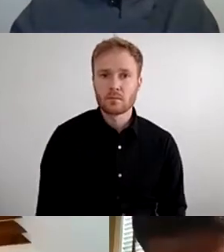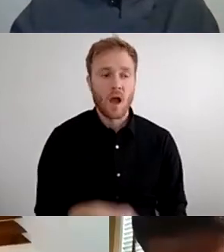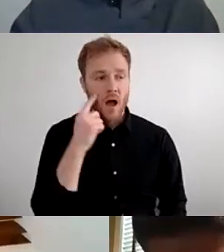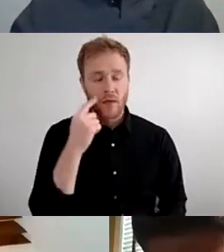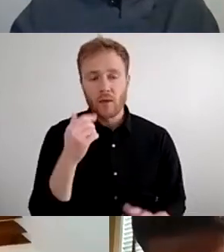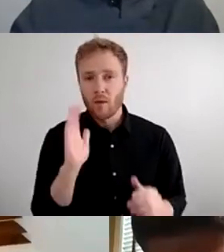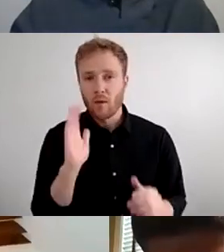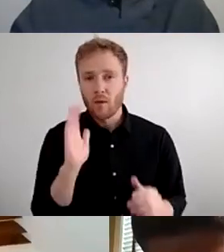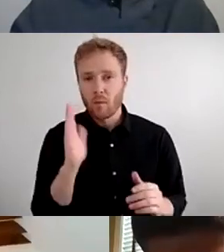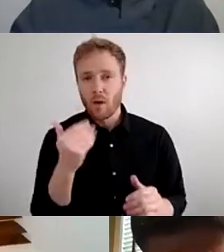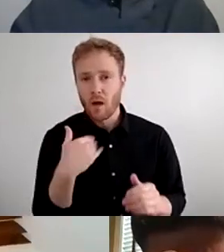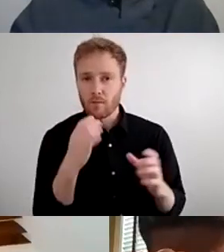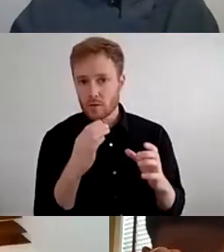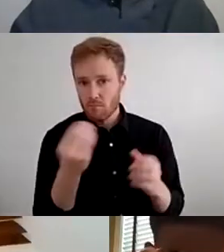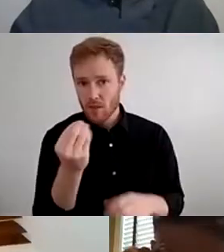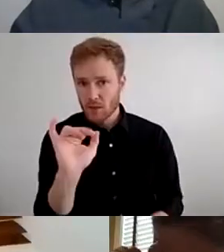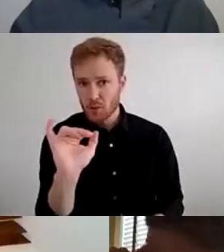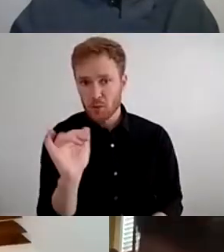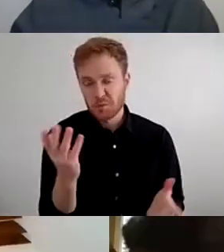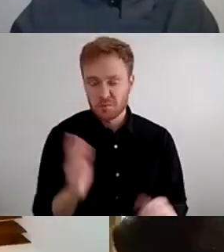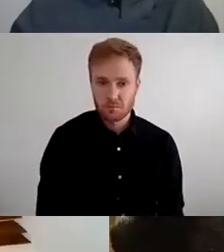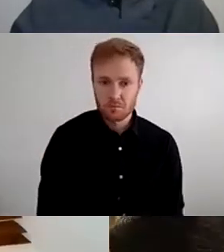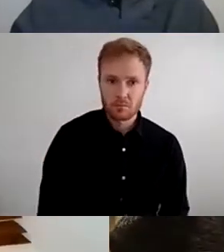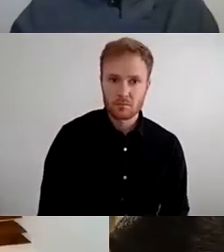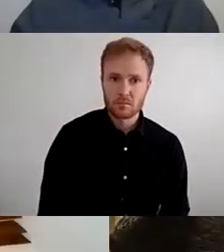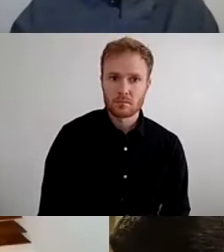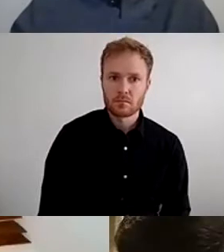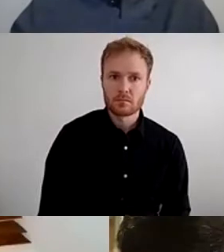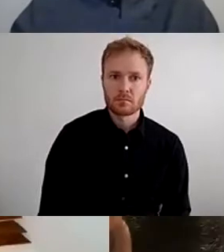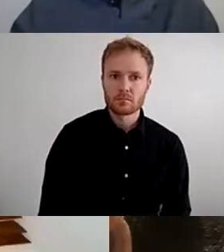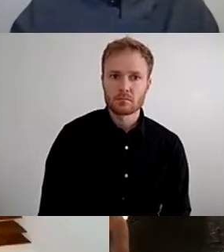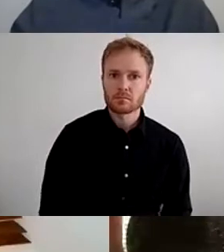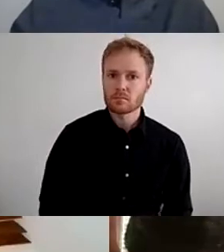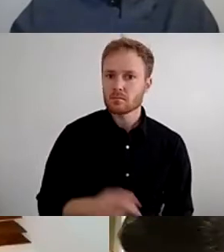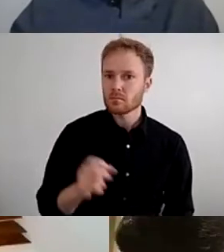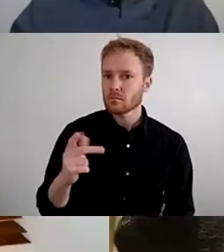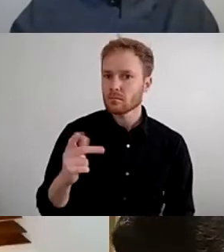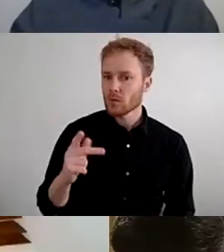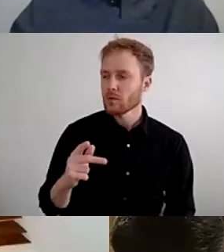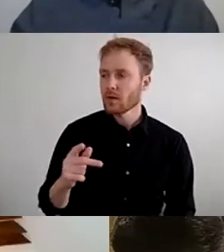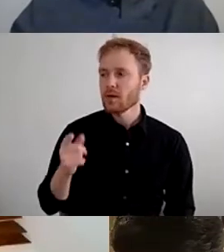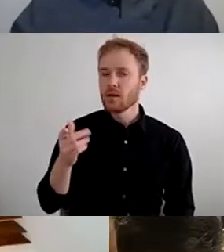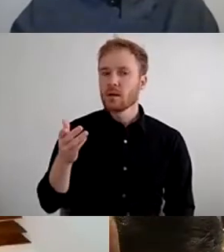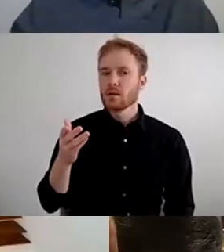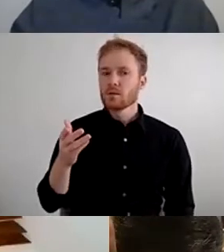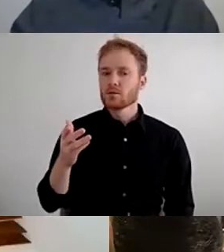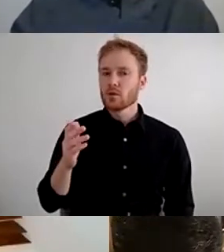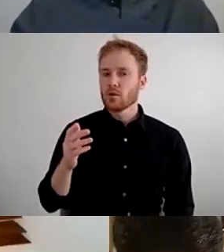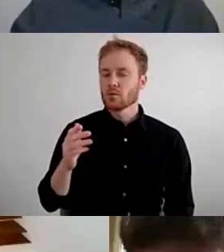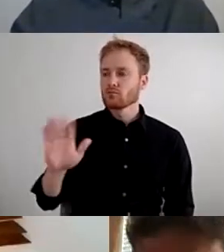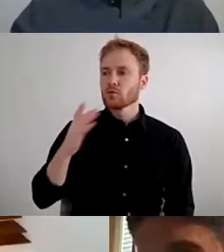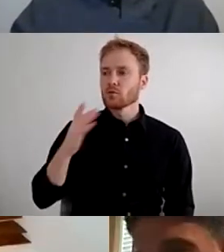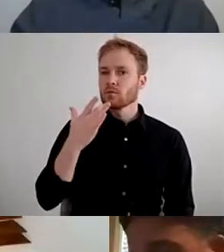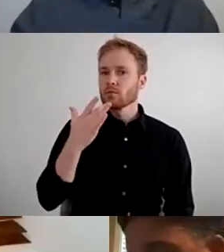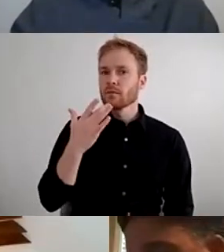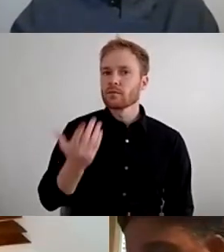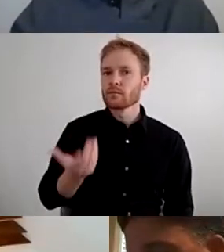all. So, Madam President, what then is your pleasure as far as